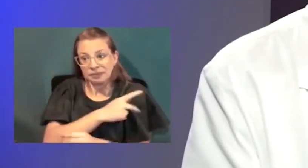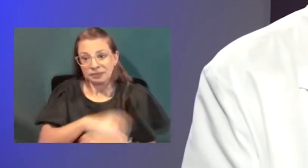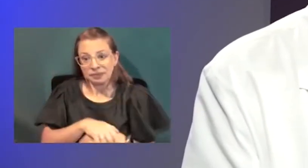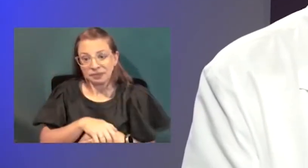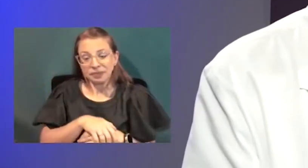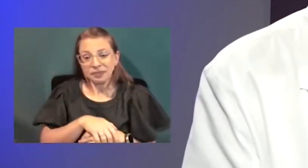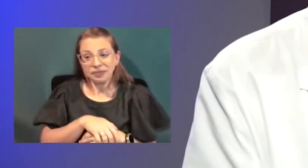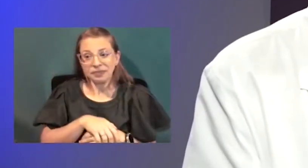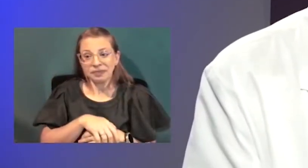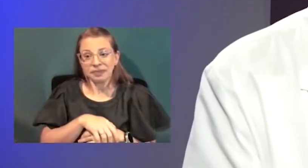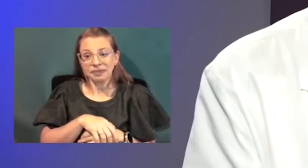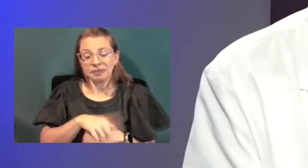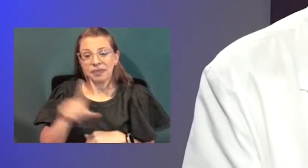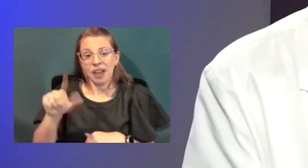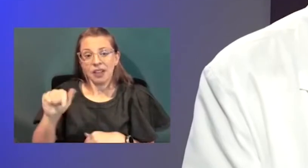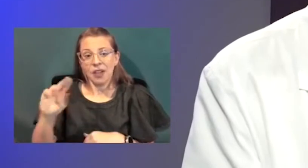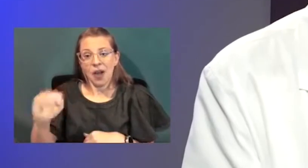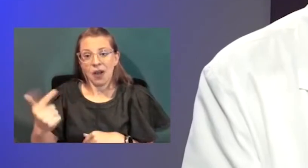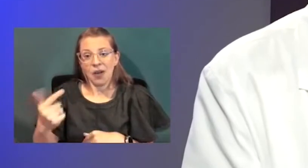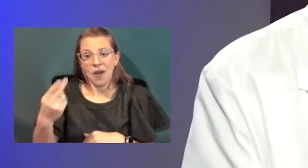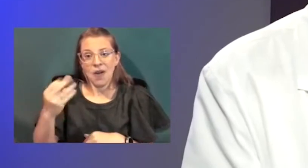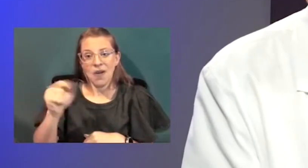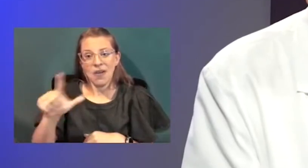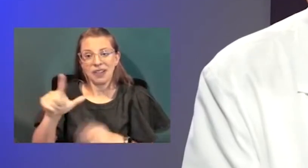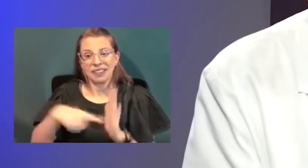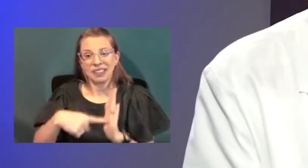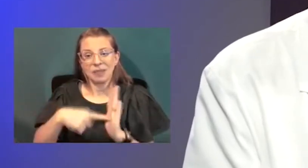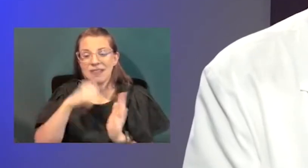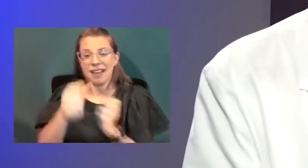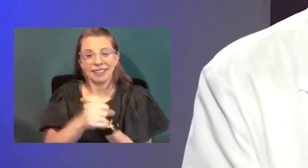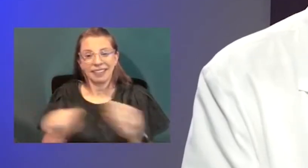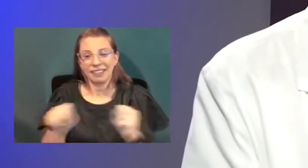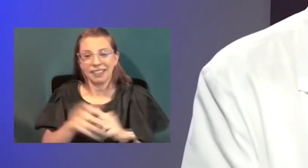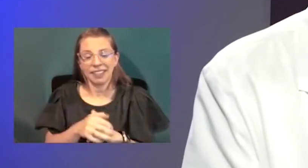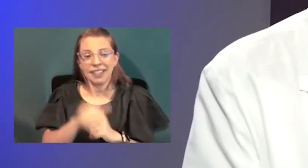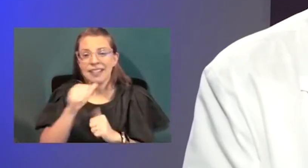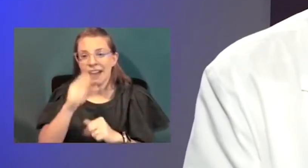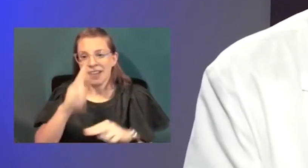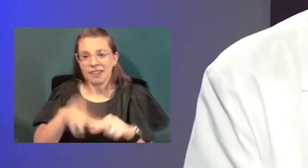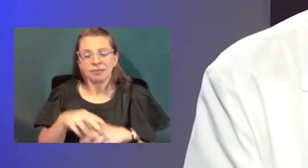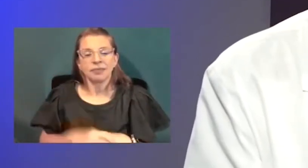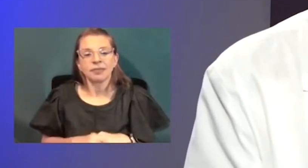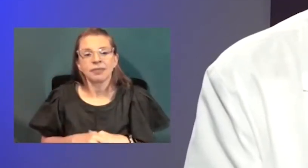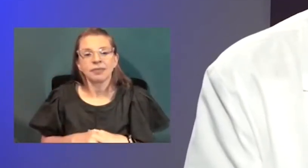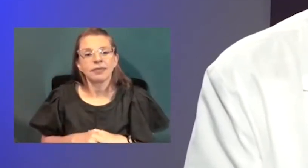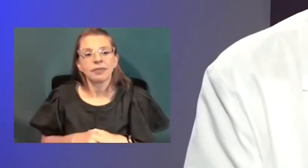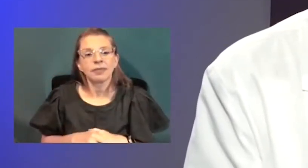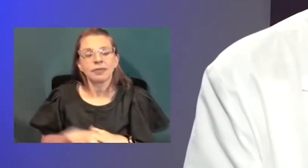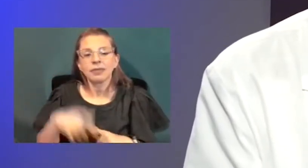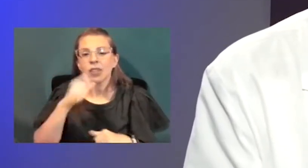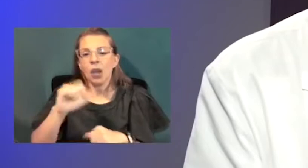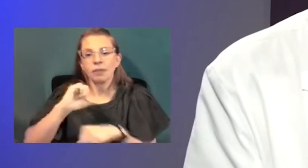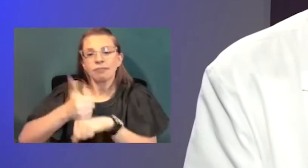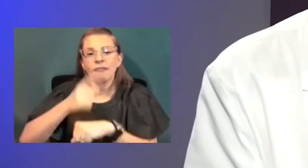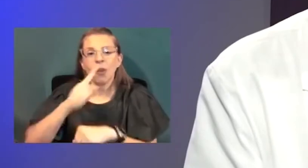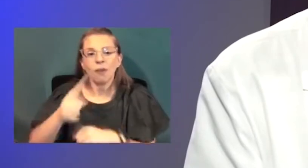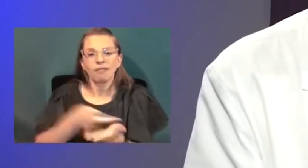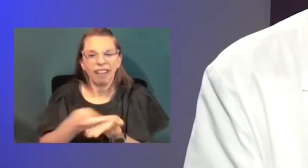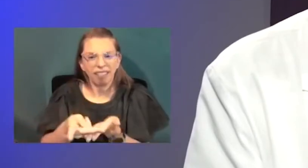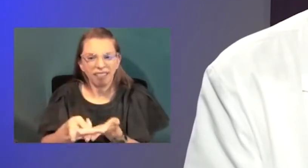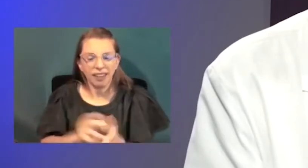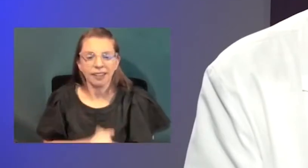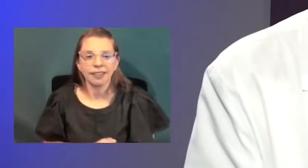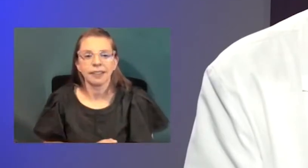the long haul syndrome is not safe and it is not fun. So don't set yourself up for failure by listening